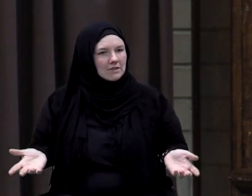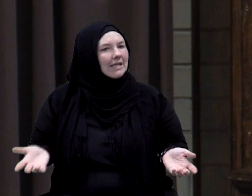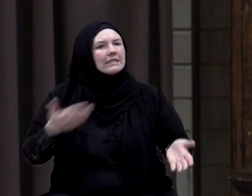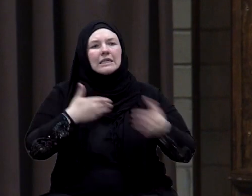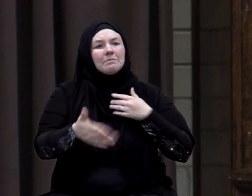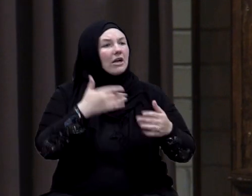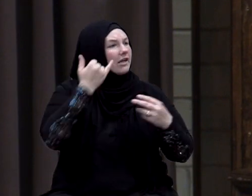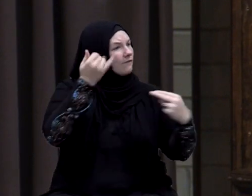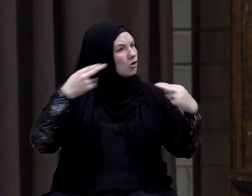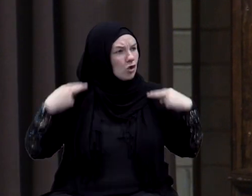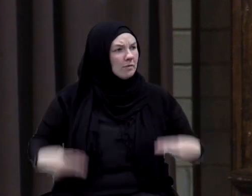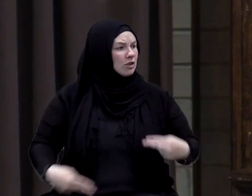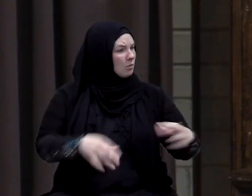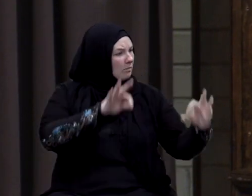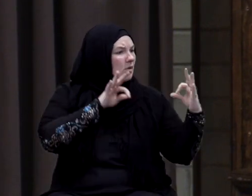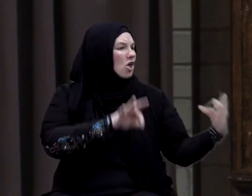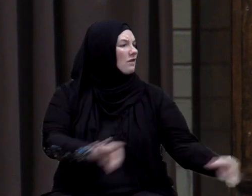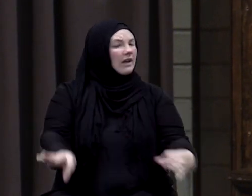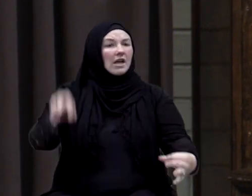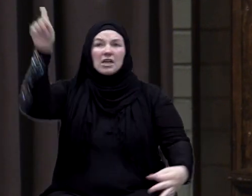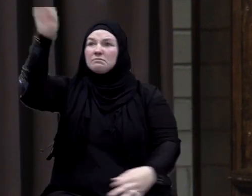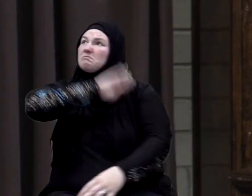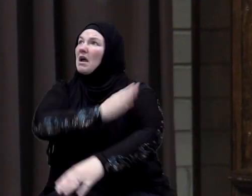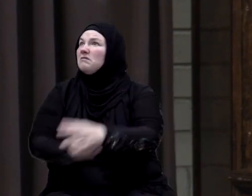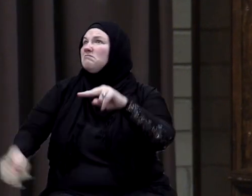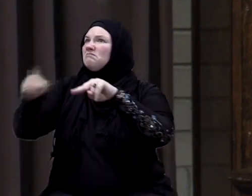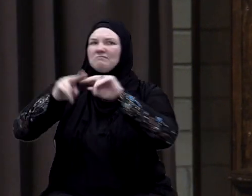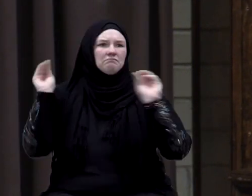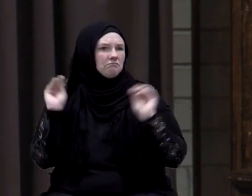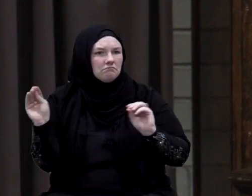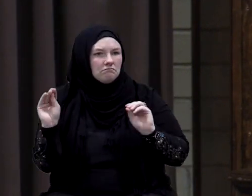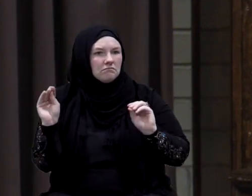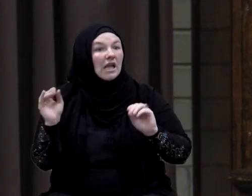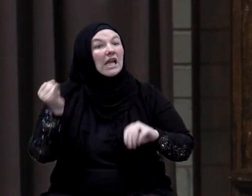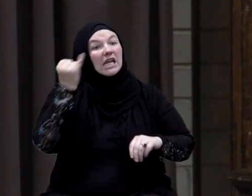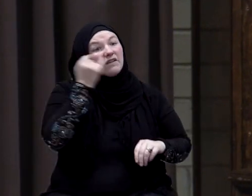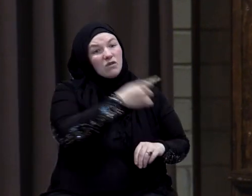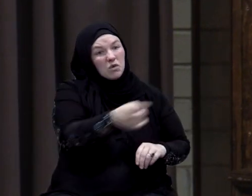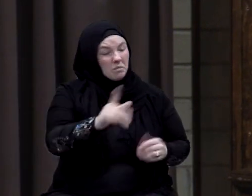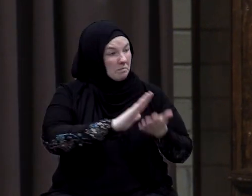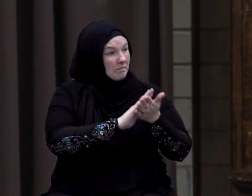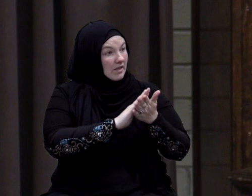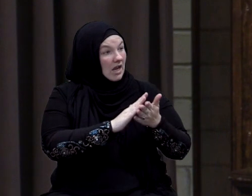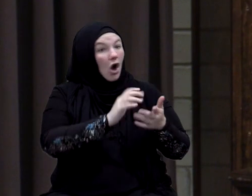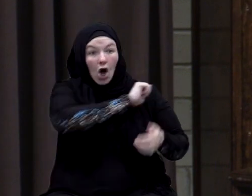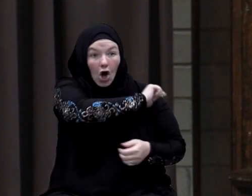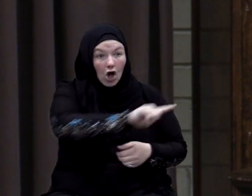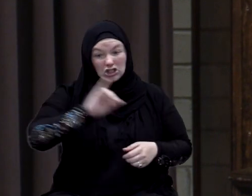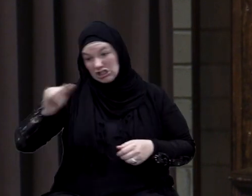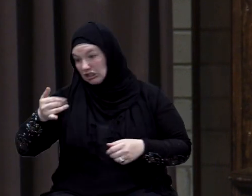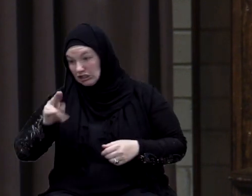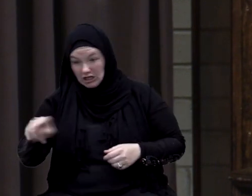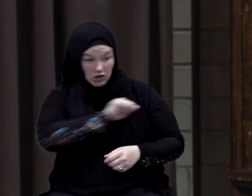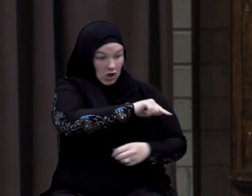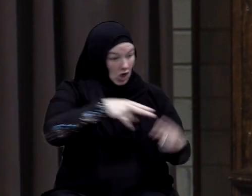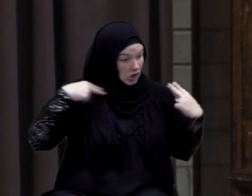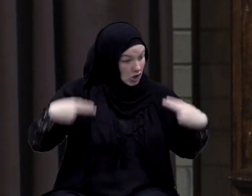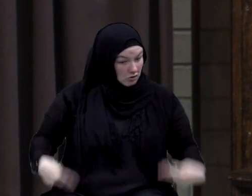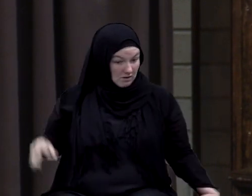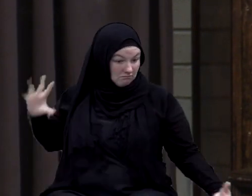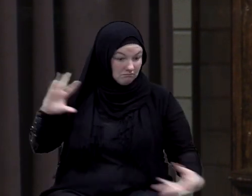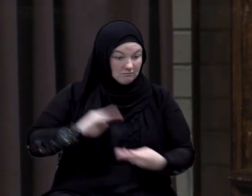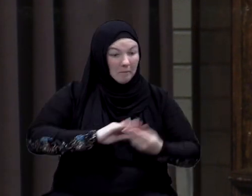And if you got together and you all became the worst of hearts amongst you, and the worst of servants to